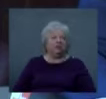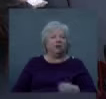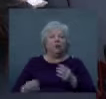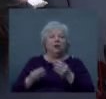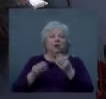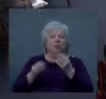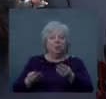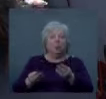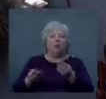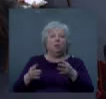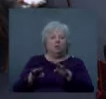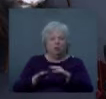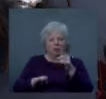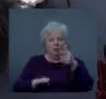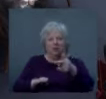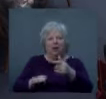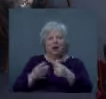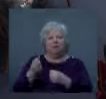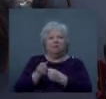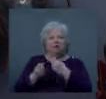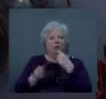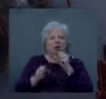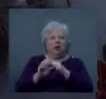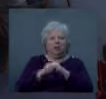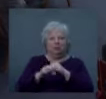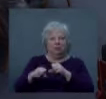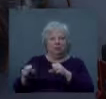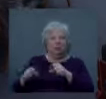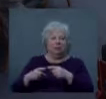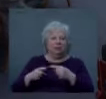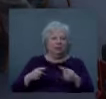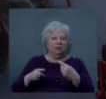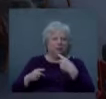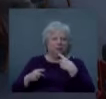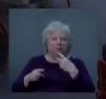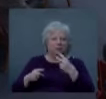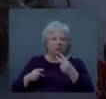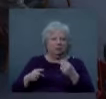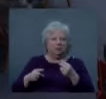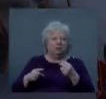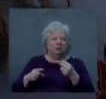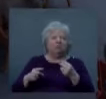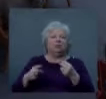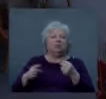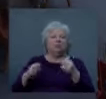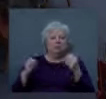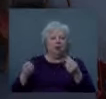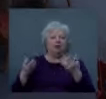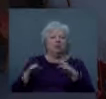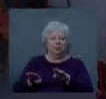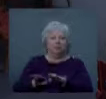Motion to adjourn. Second. All those in favor, please say aye. All right. Motion passes.